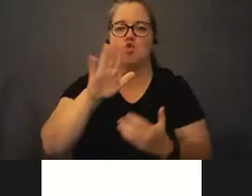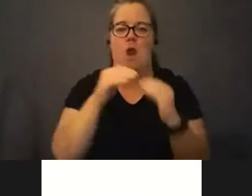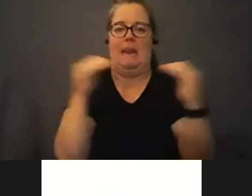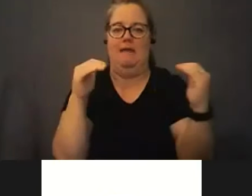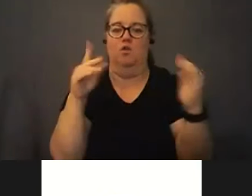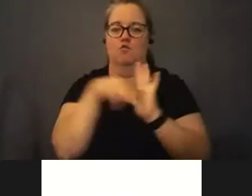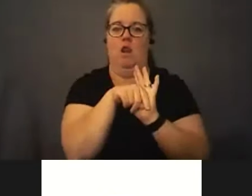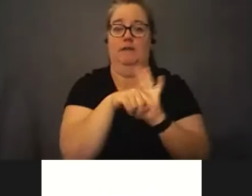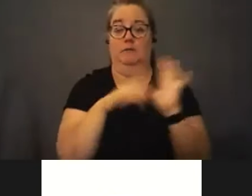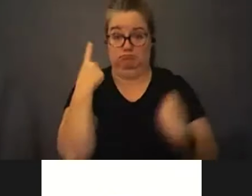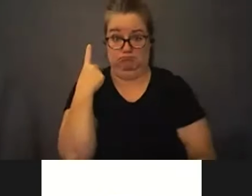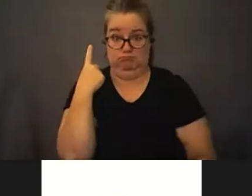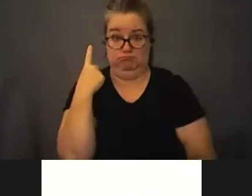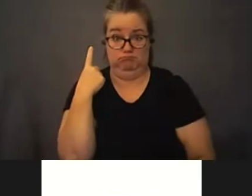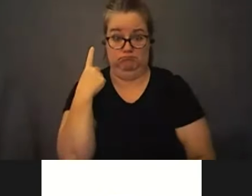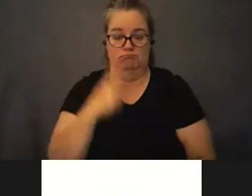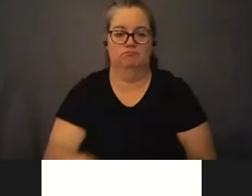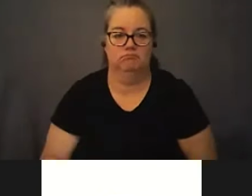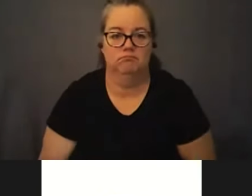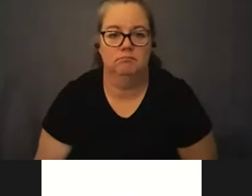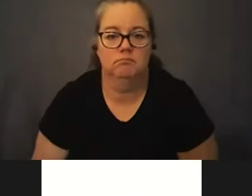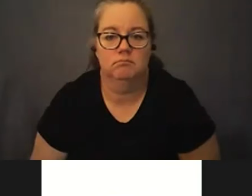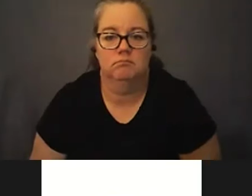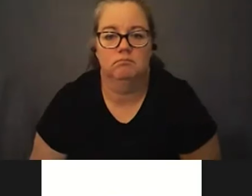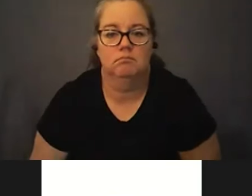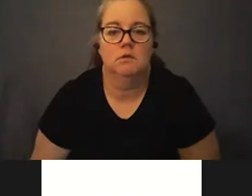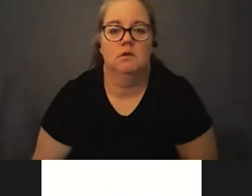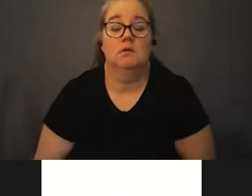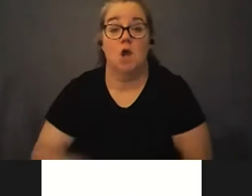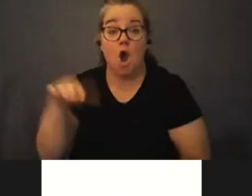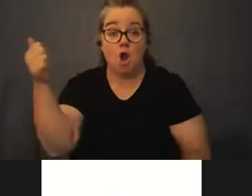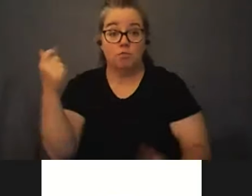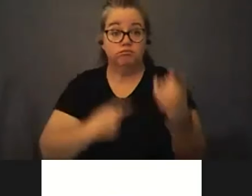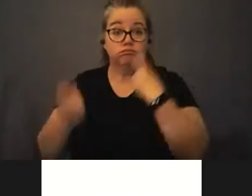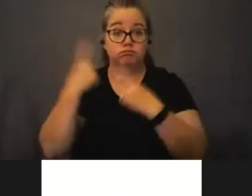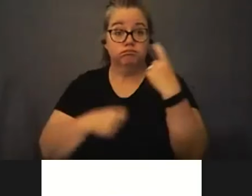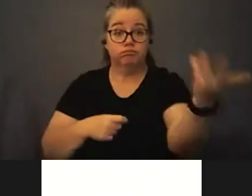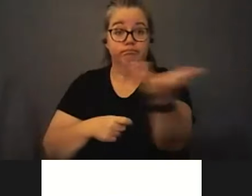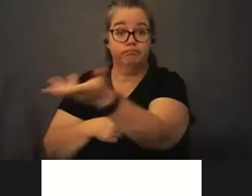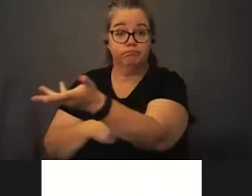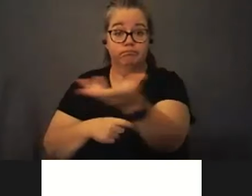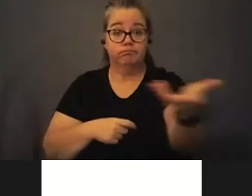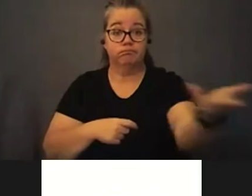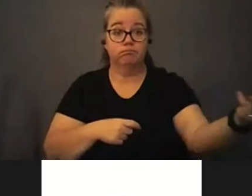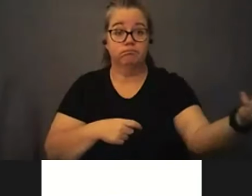qualified. Thank you. Mhm. Any other questions today?